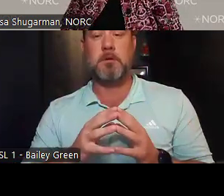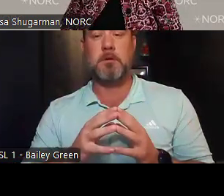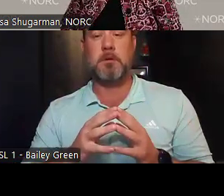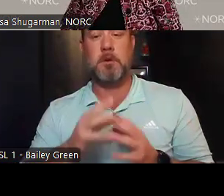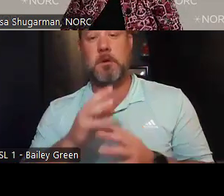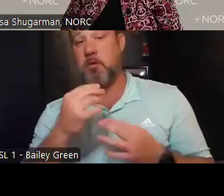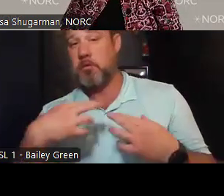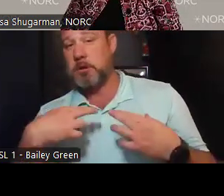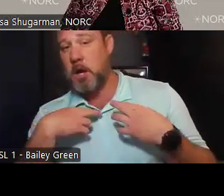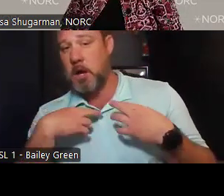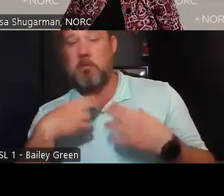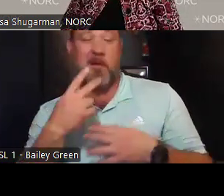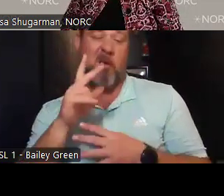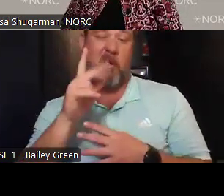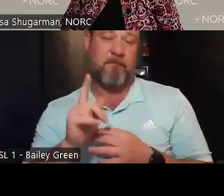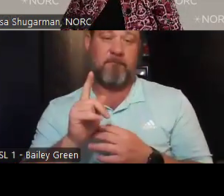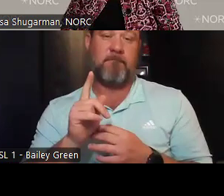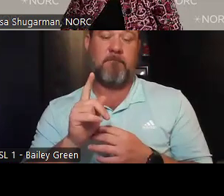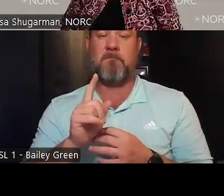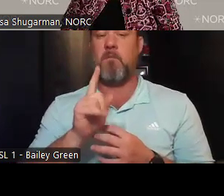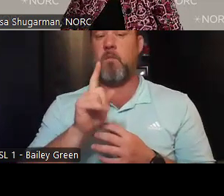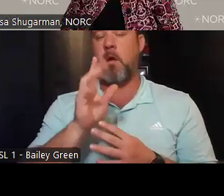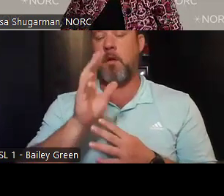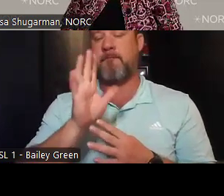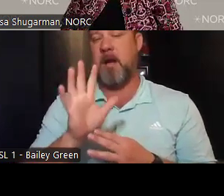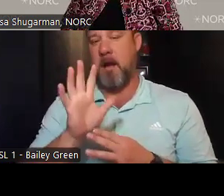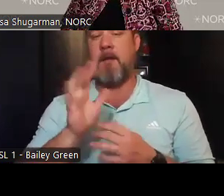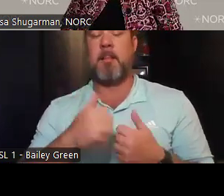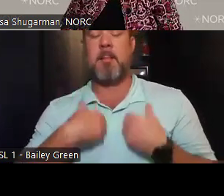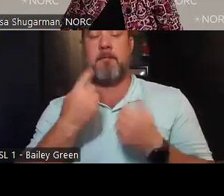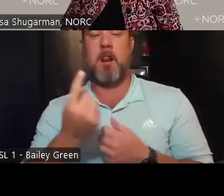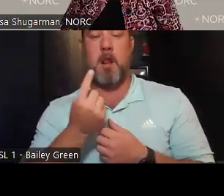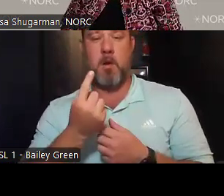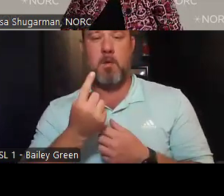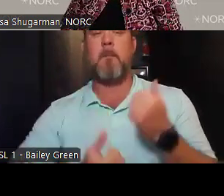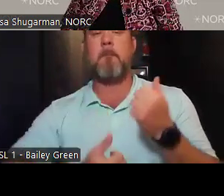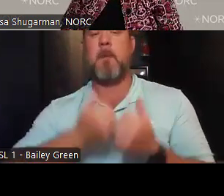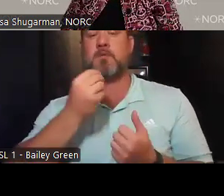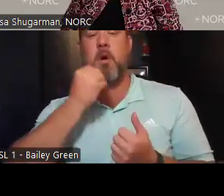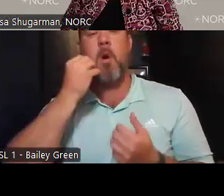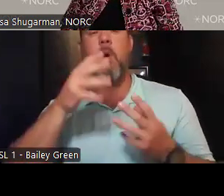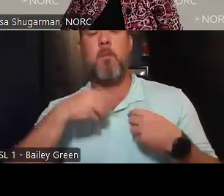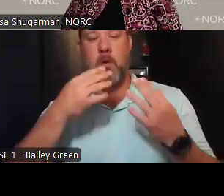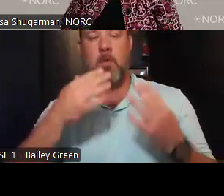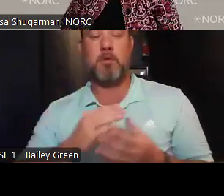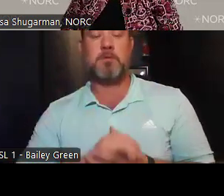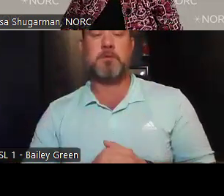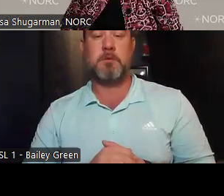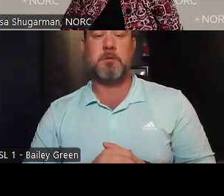retired. About half are retired. About 1 in 5 respondents live alone, and most are homeowners. Next slide.